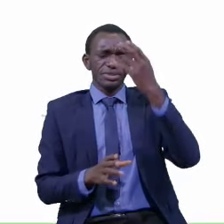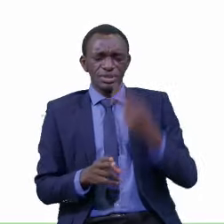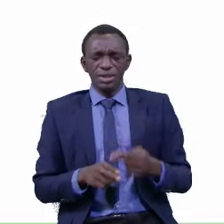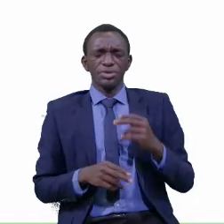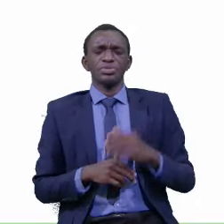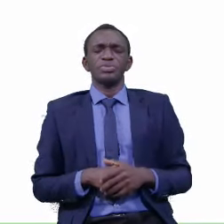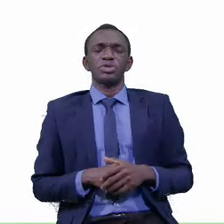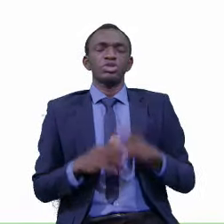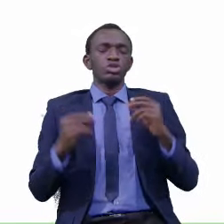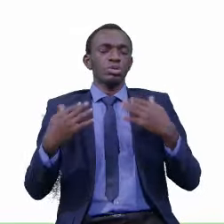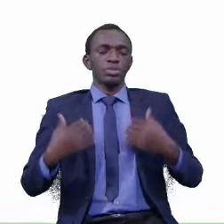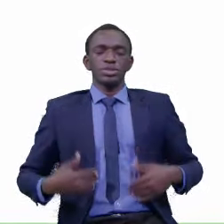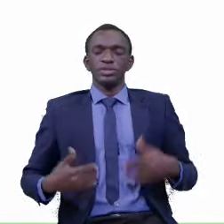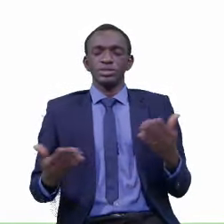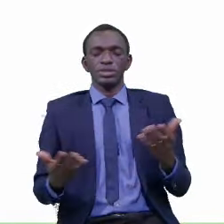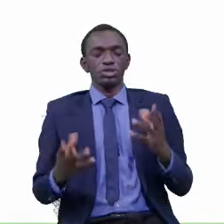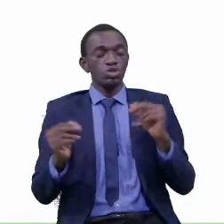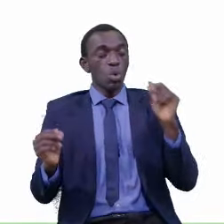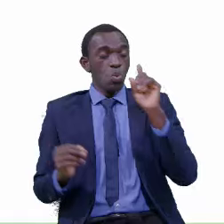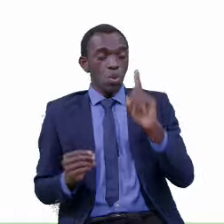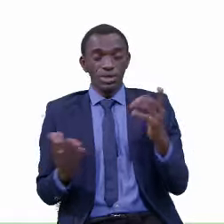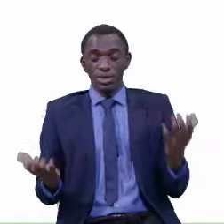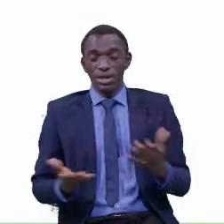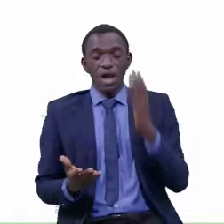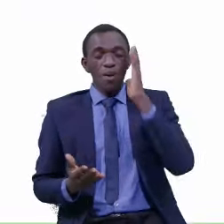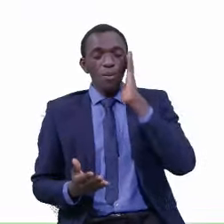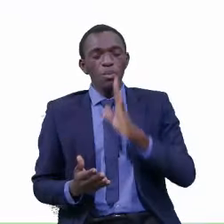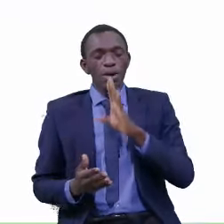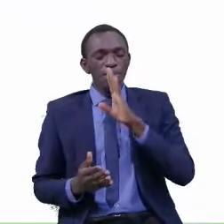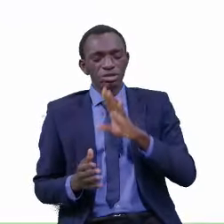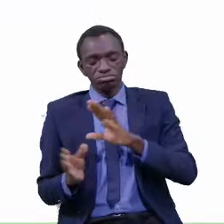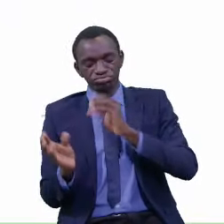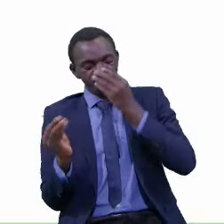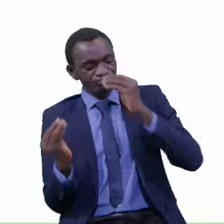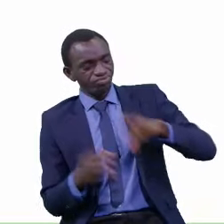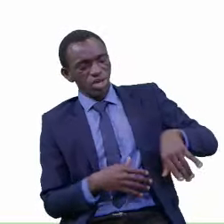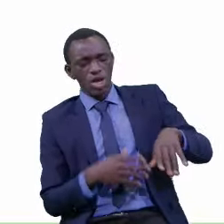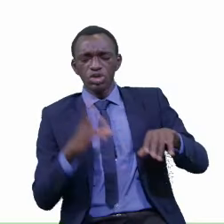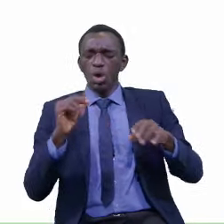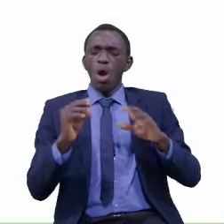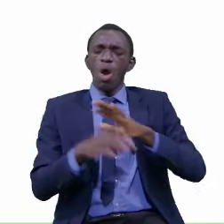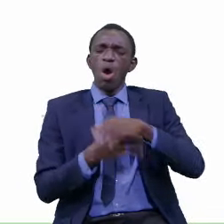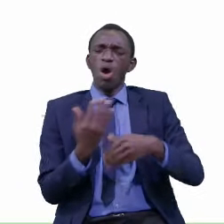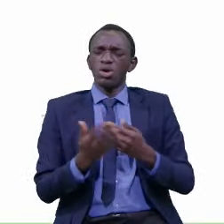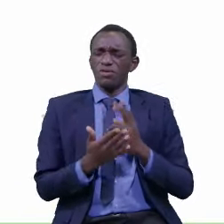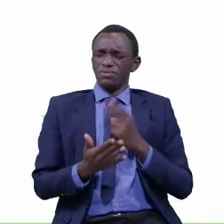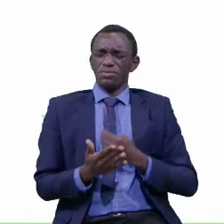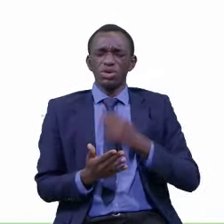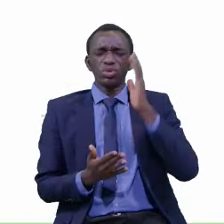Nobody here is set aside anymore. Bring everyone to the center of your